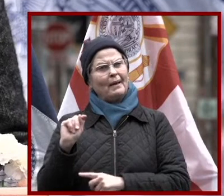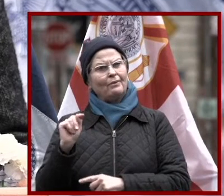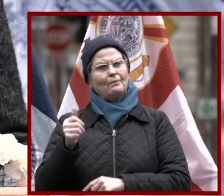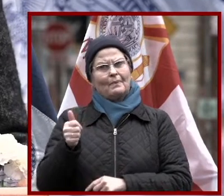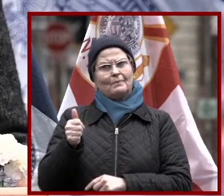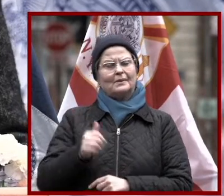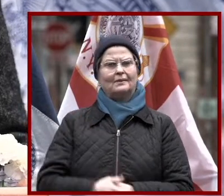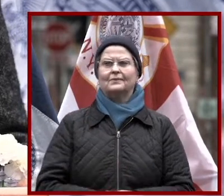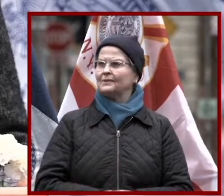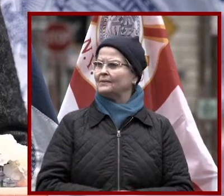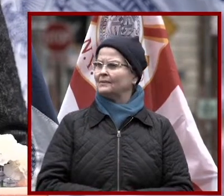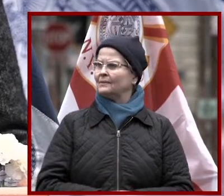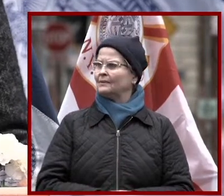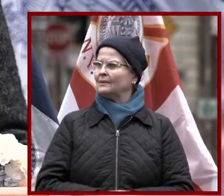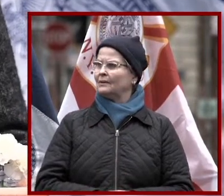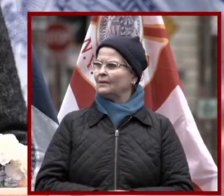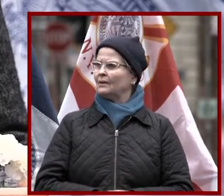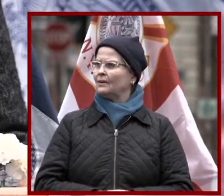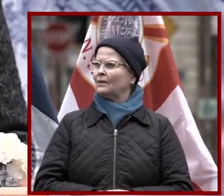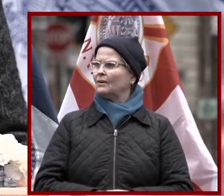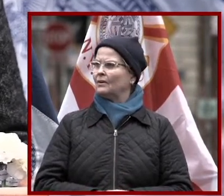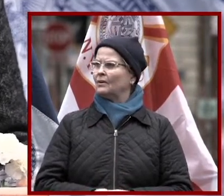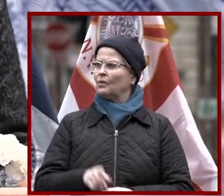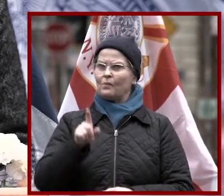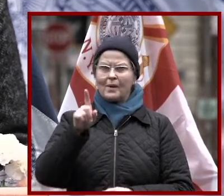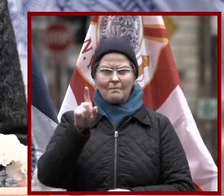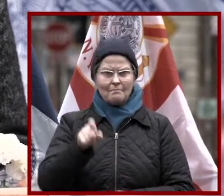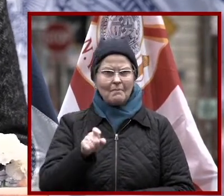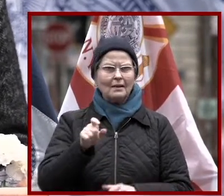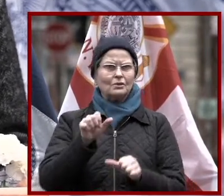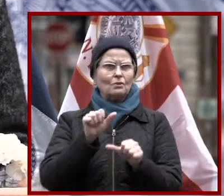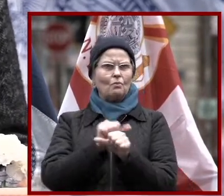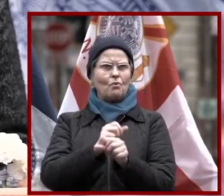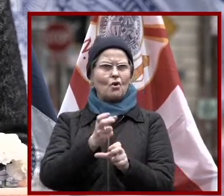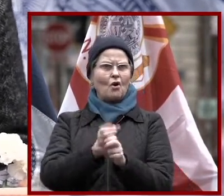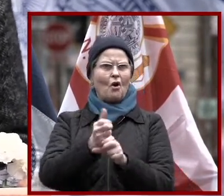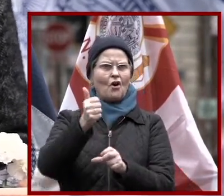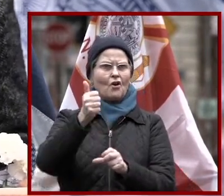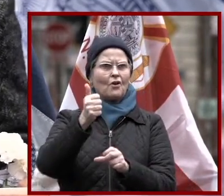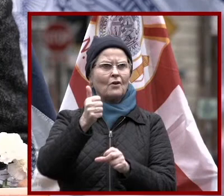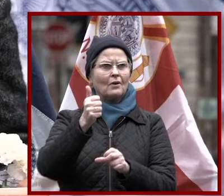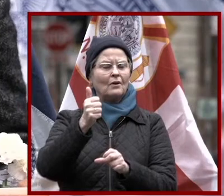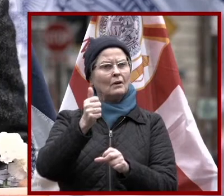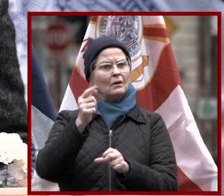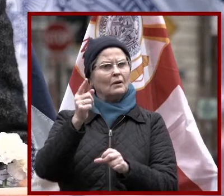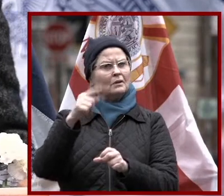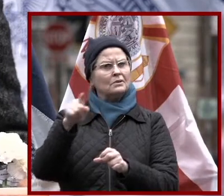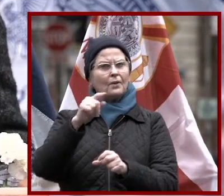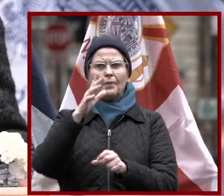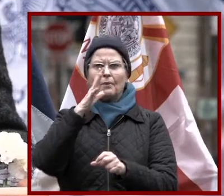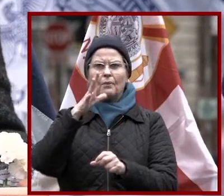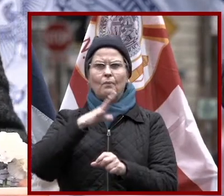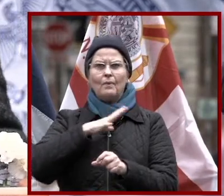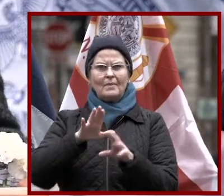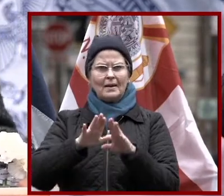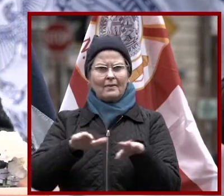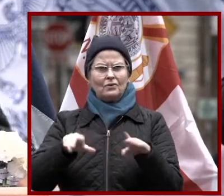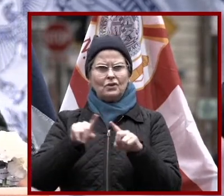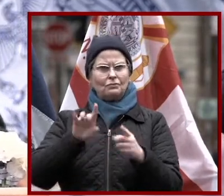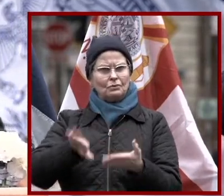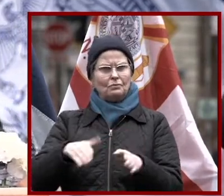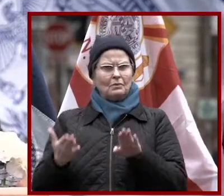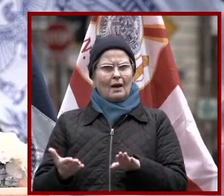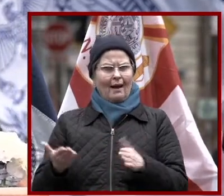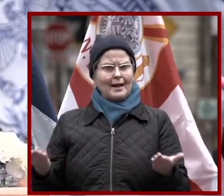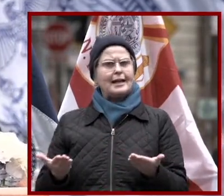terms. We have to do more so the women and the children who lost their lives that